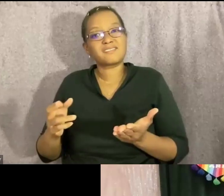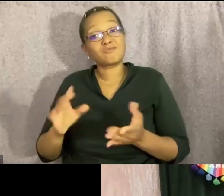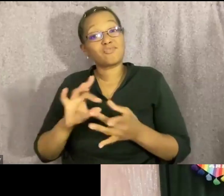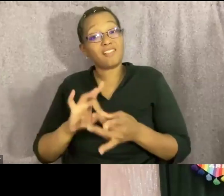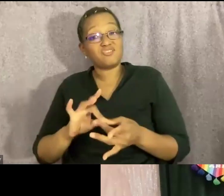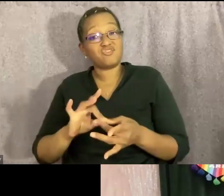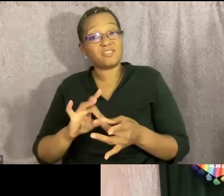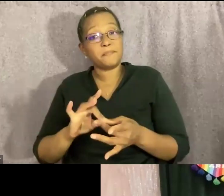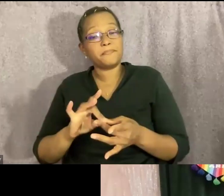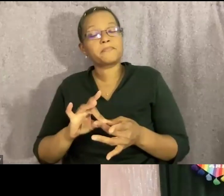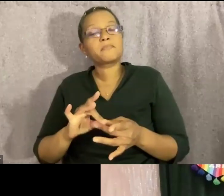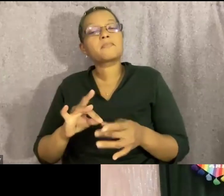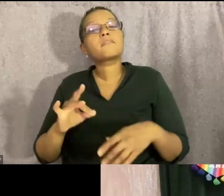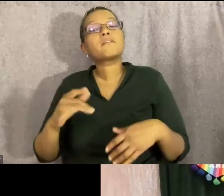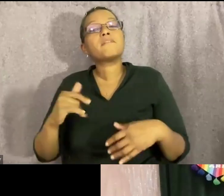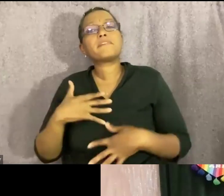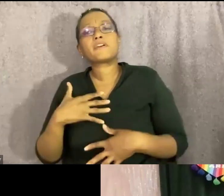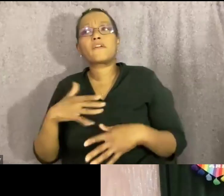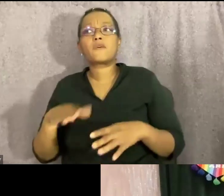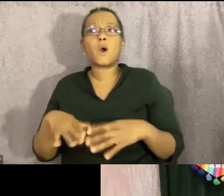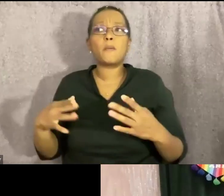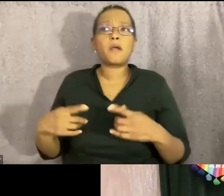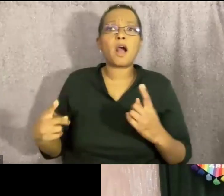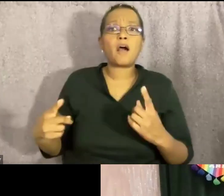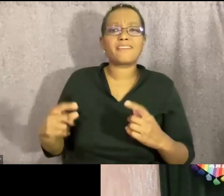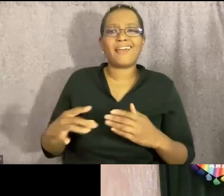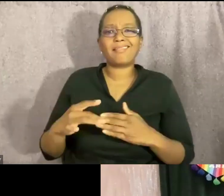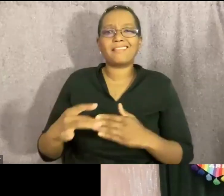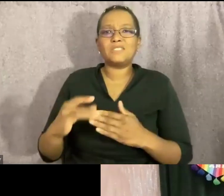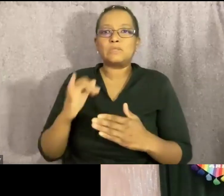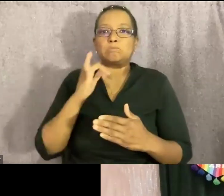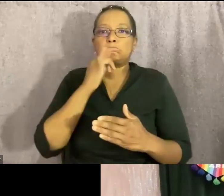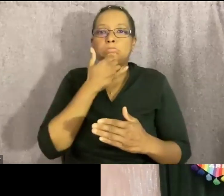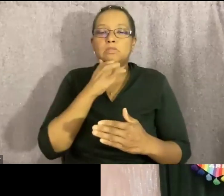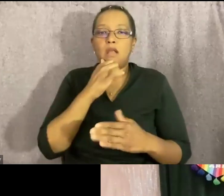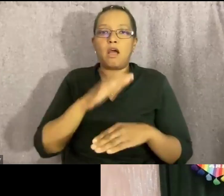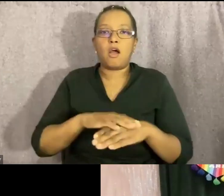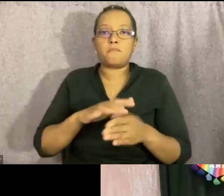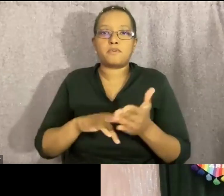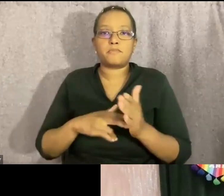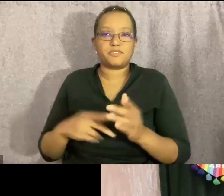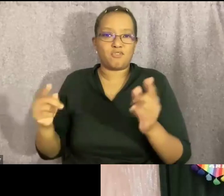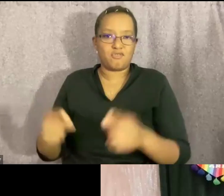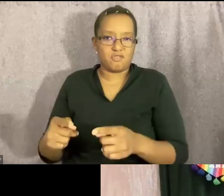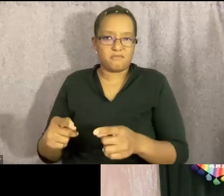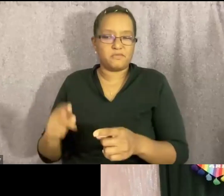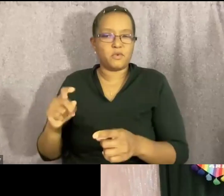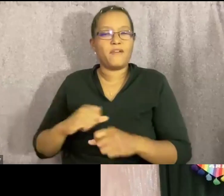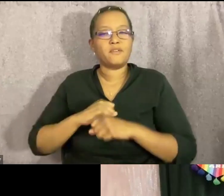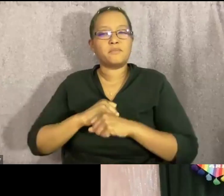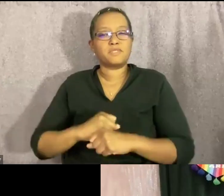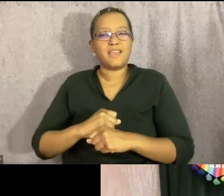Panel, is there anything that you would add to what Chimoke just offered, or would you like me to go to the next question?